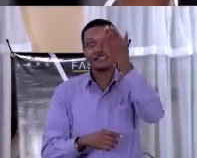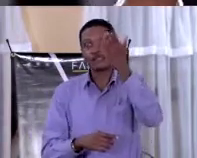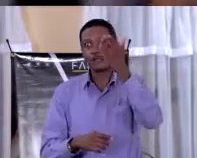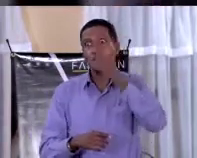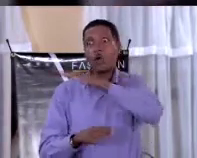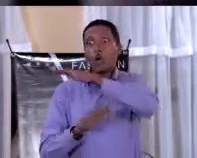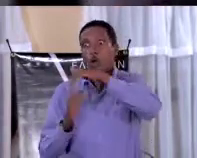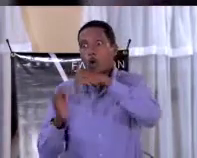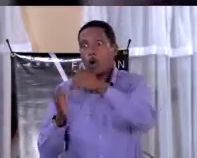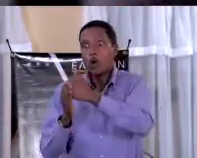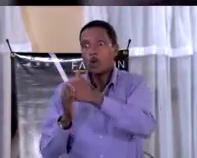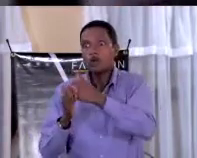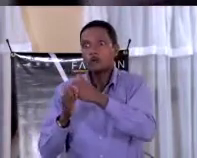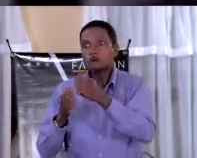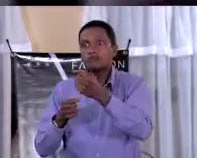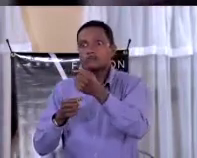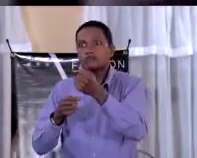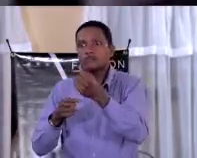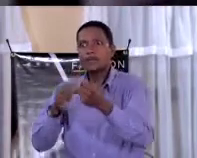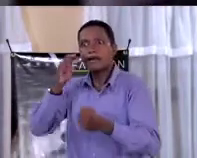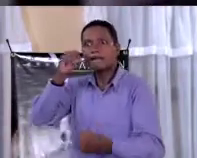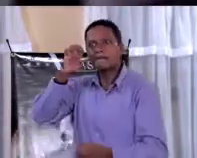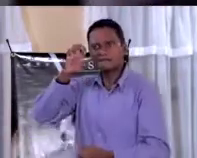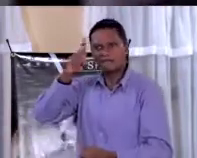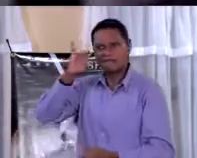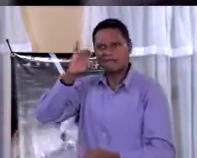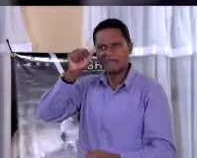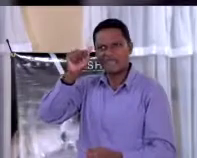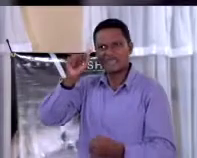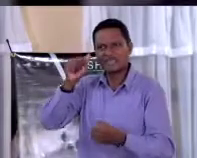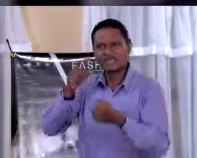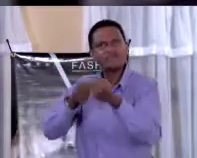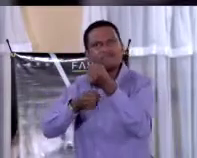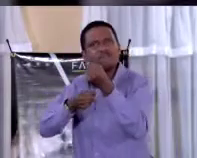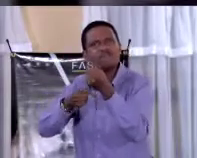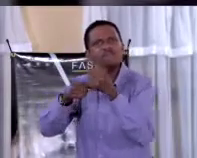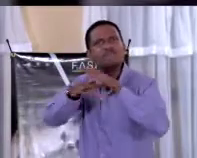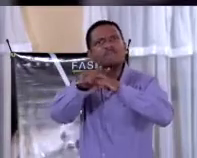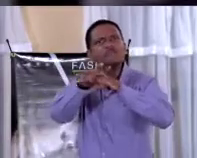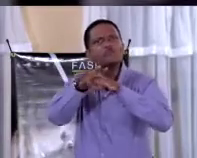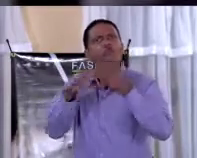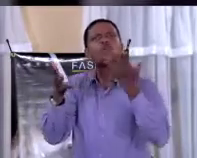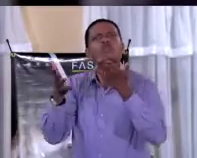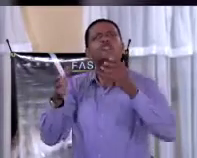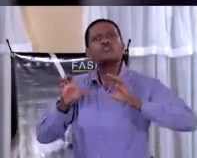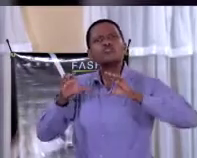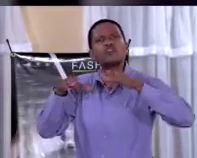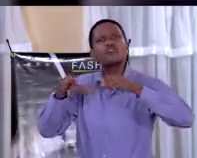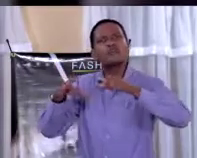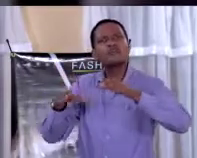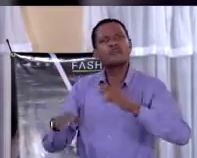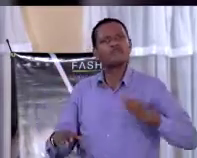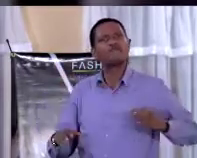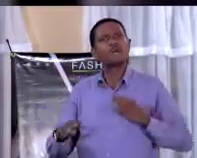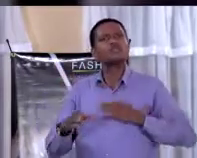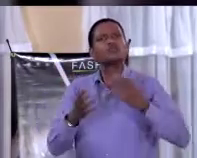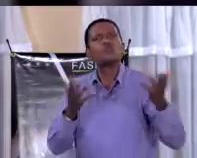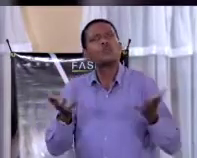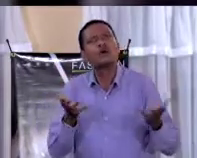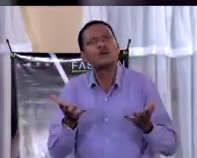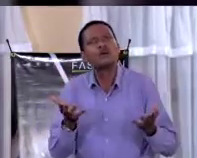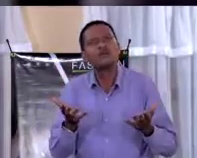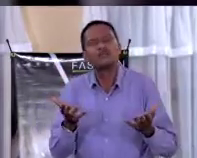way of, as Candice represented, said just now, the seasons. We are festival